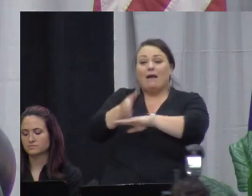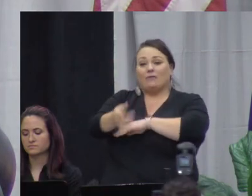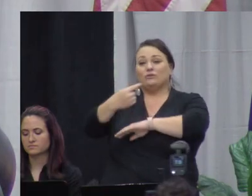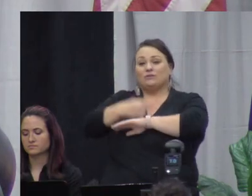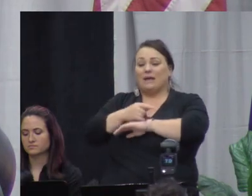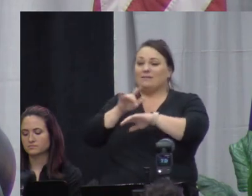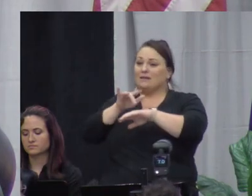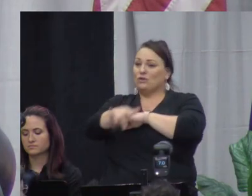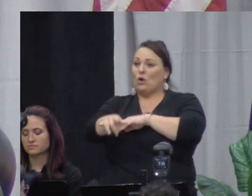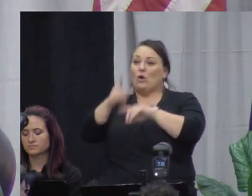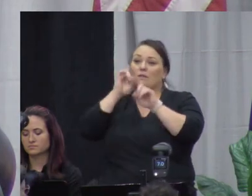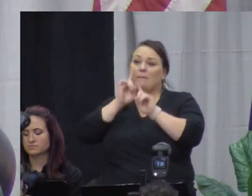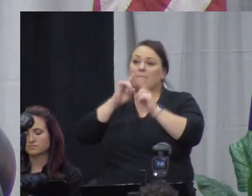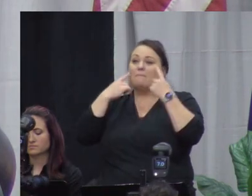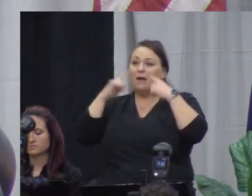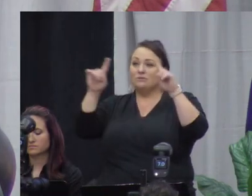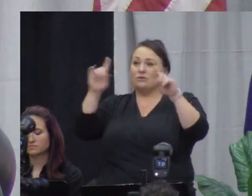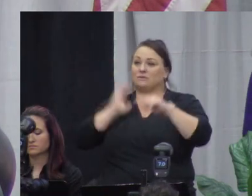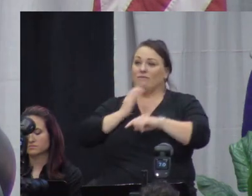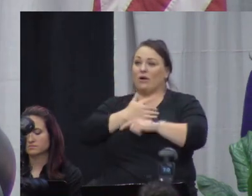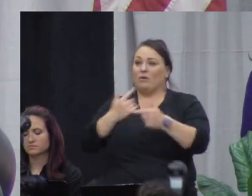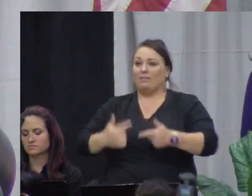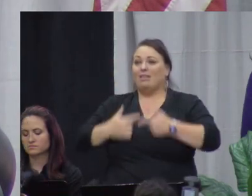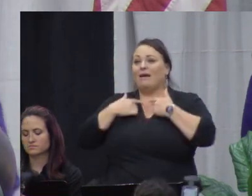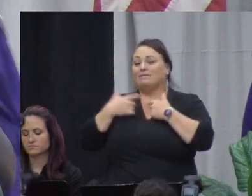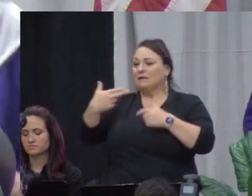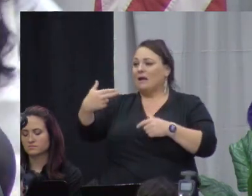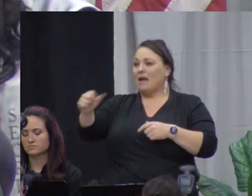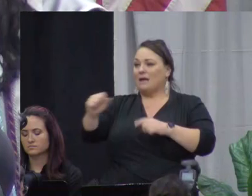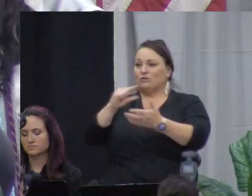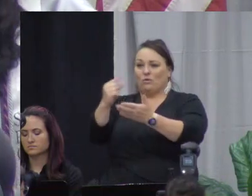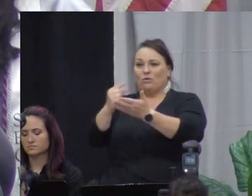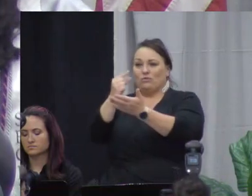early milestones of our lives, high school graduation.